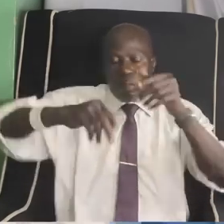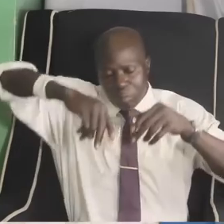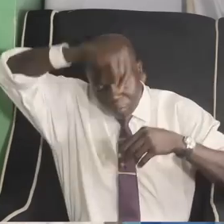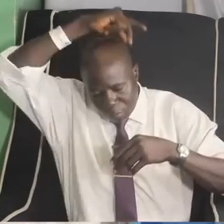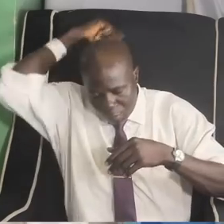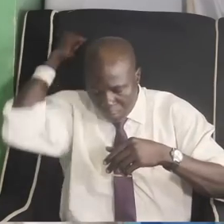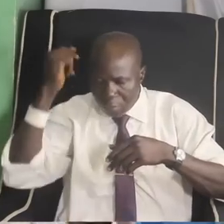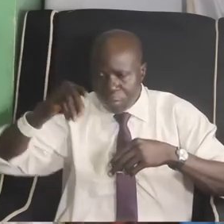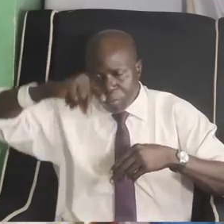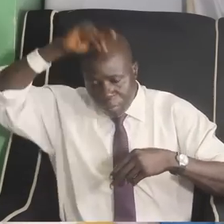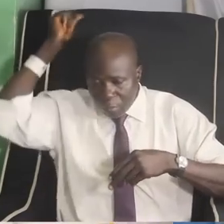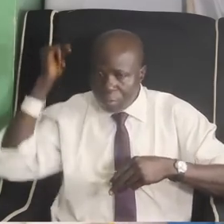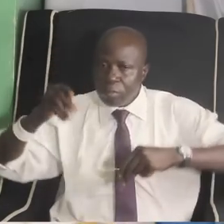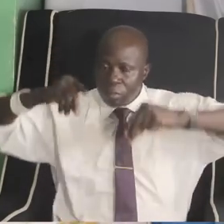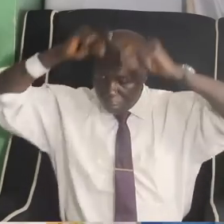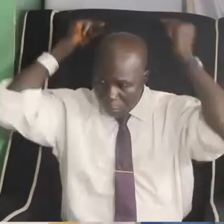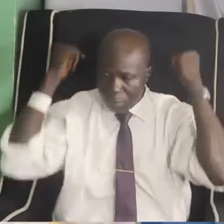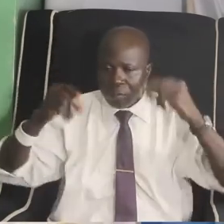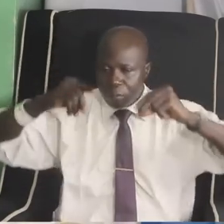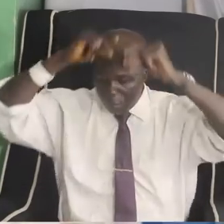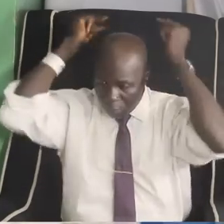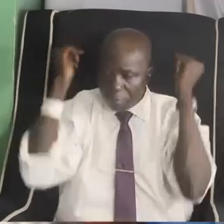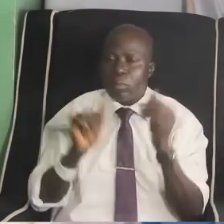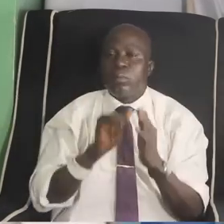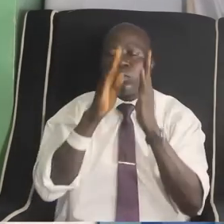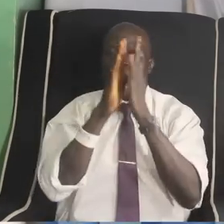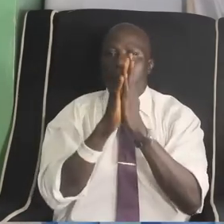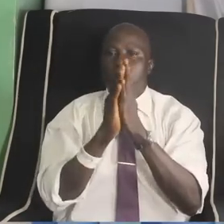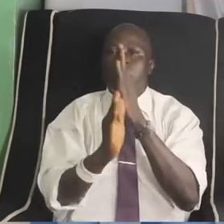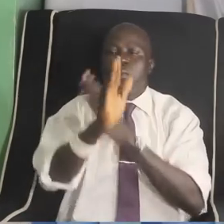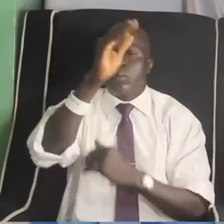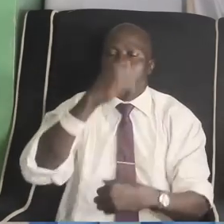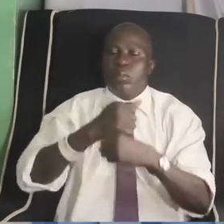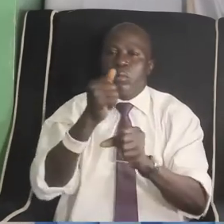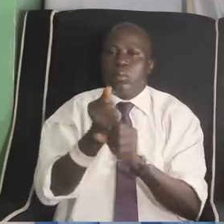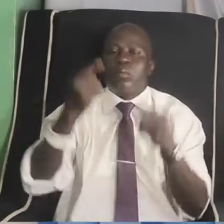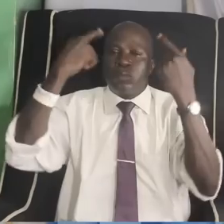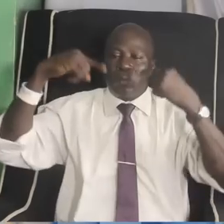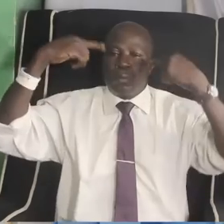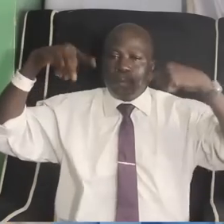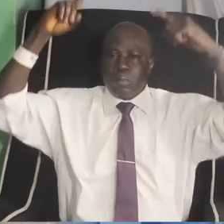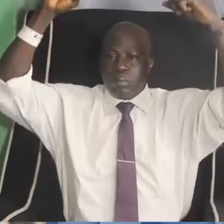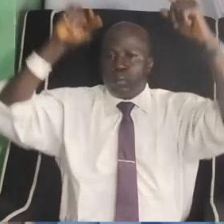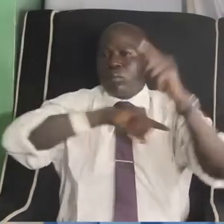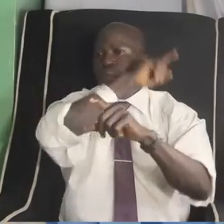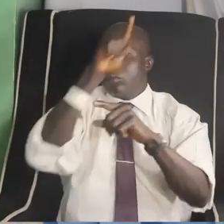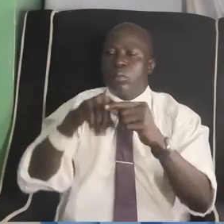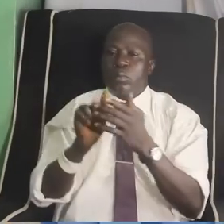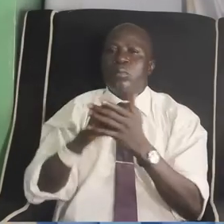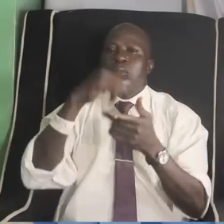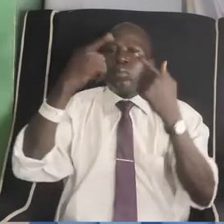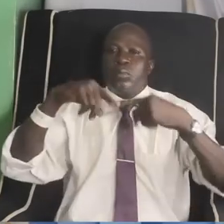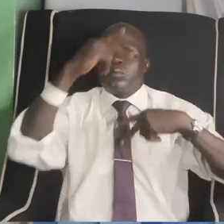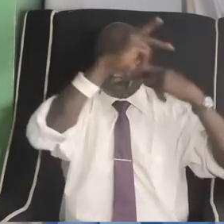eseyin. Eh, ko wa gbadura. And pray. Olorun je saseyori. God, let me succeed. Nigba ti won so tele. When